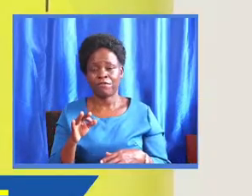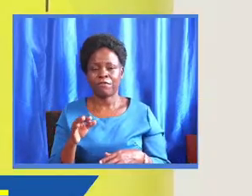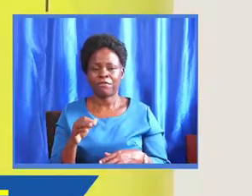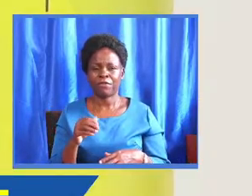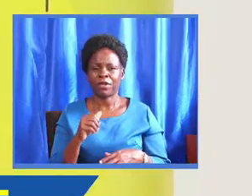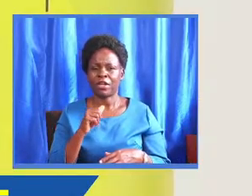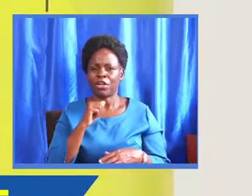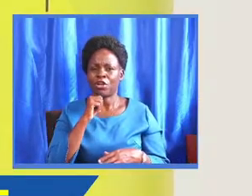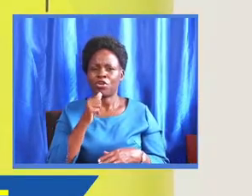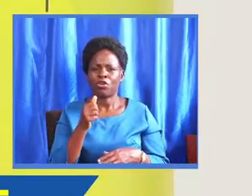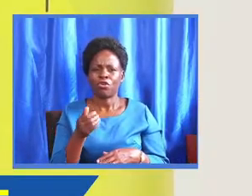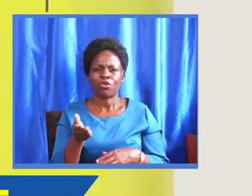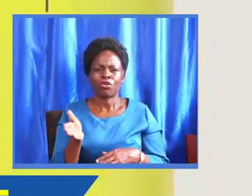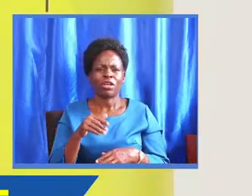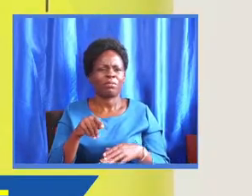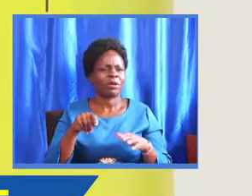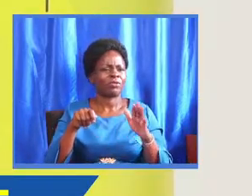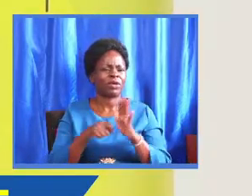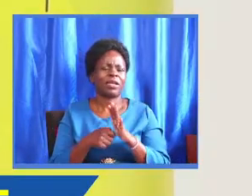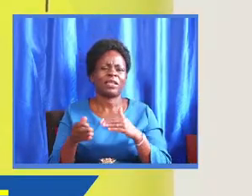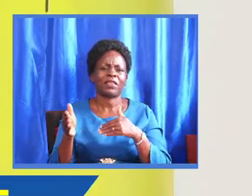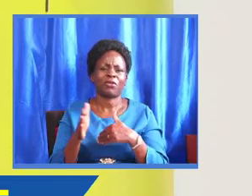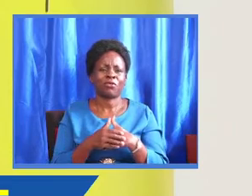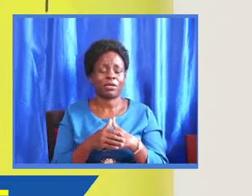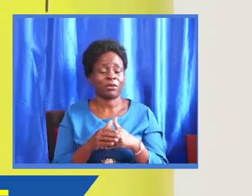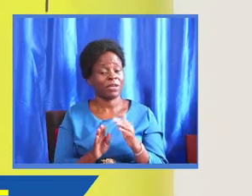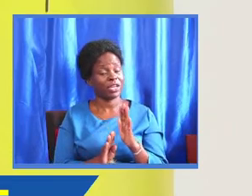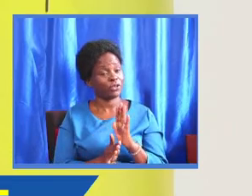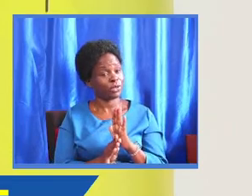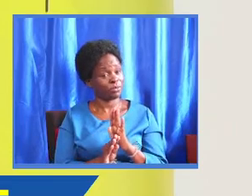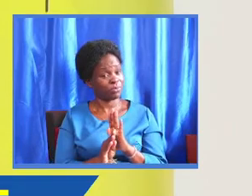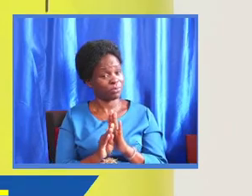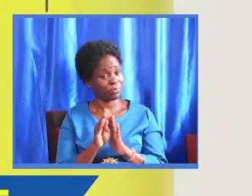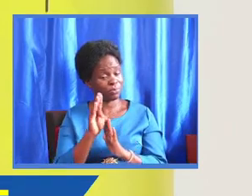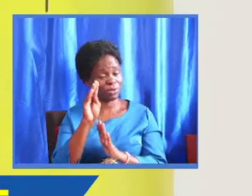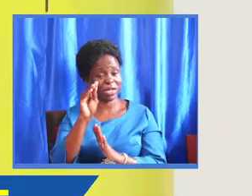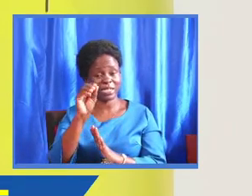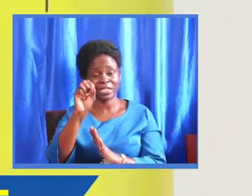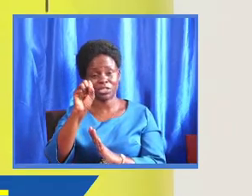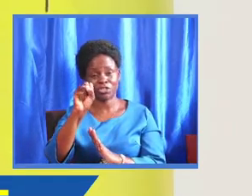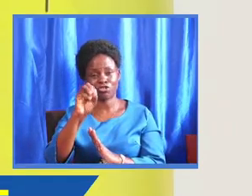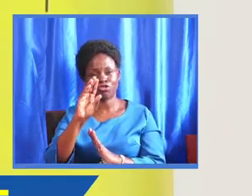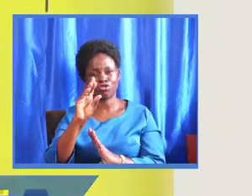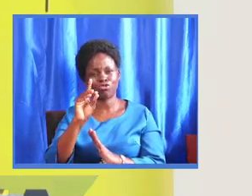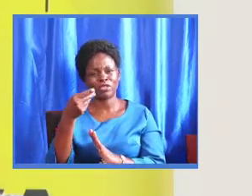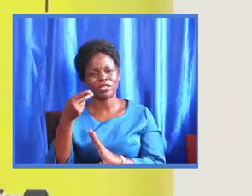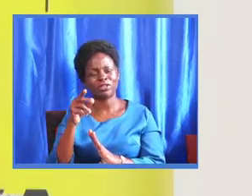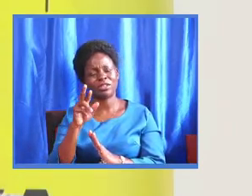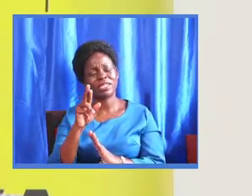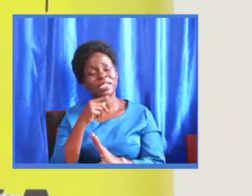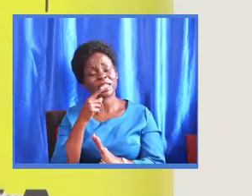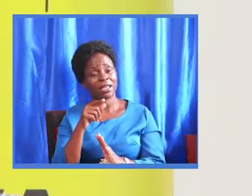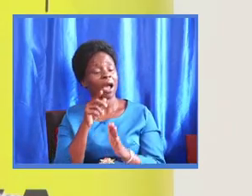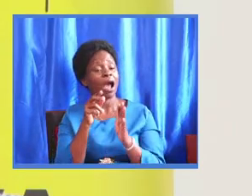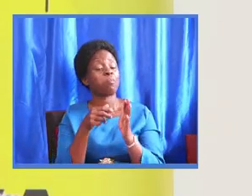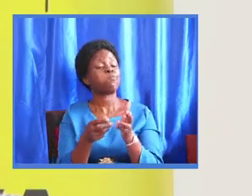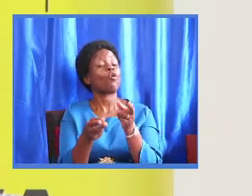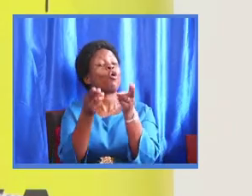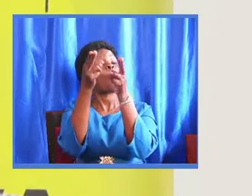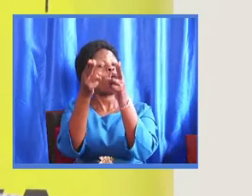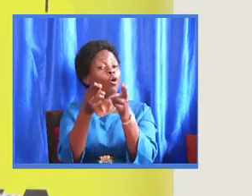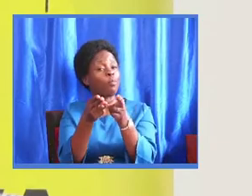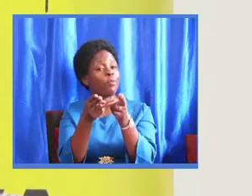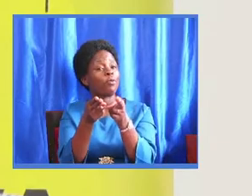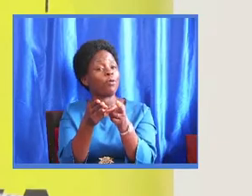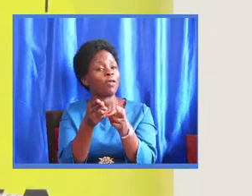going back to another lockdown and we are vaccinated, as Ms. Judy said, there's hope that